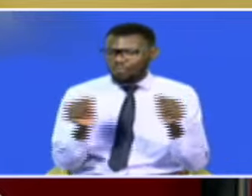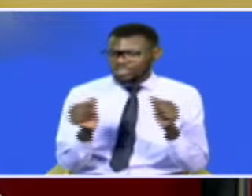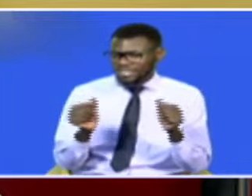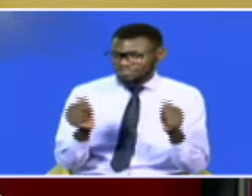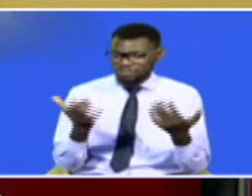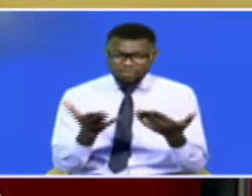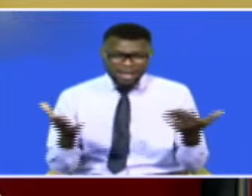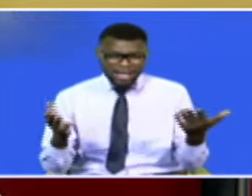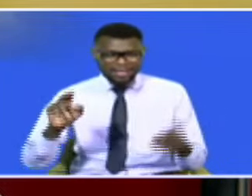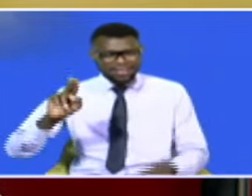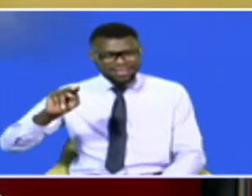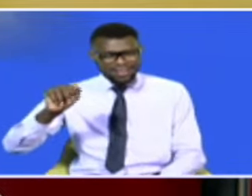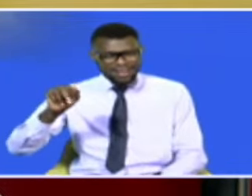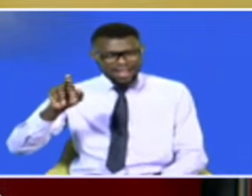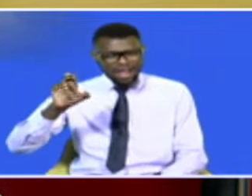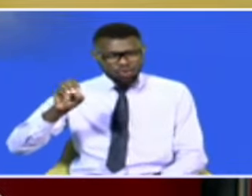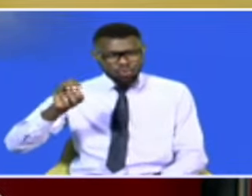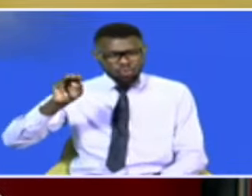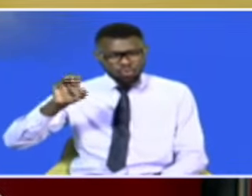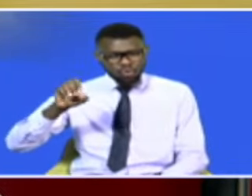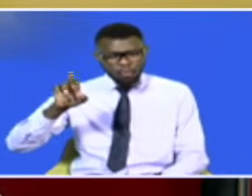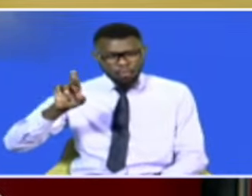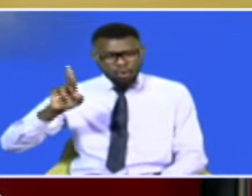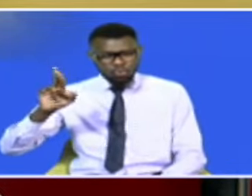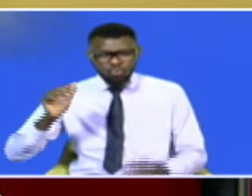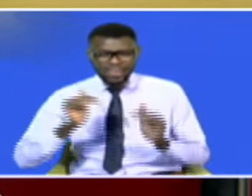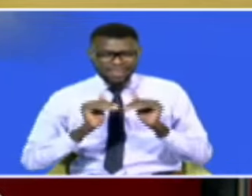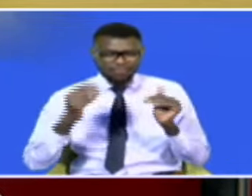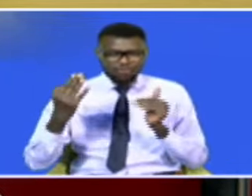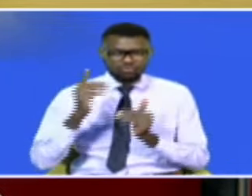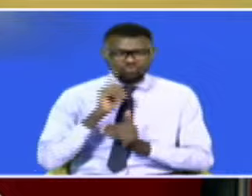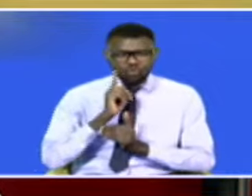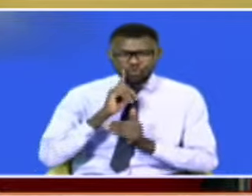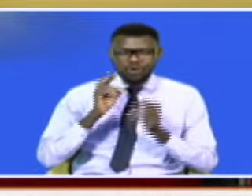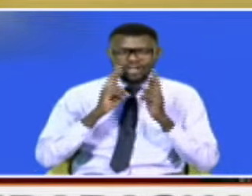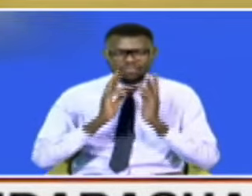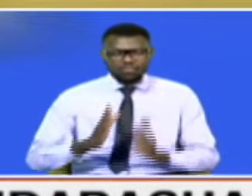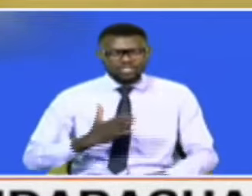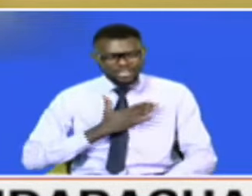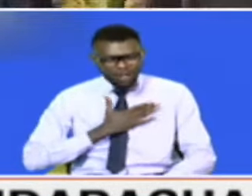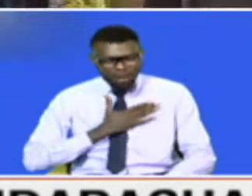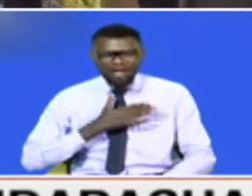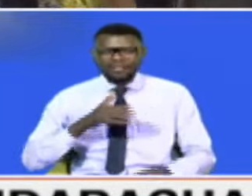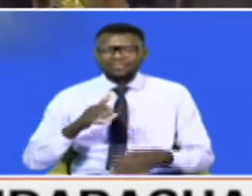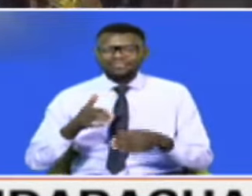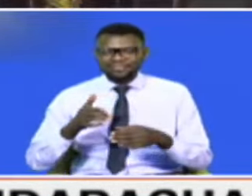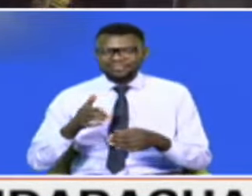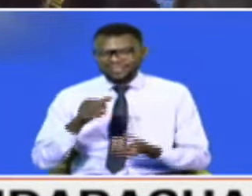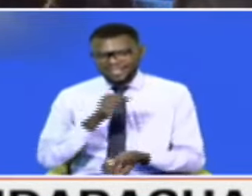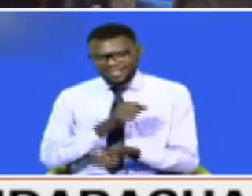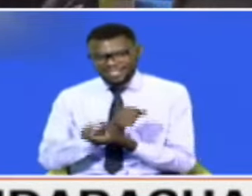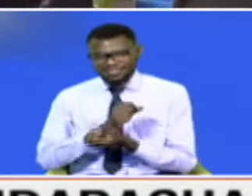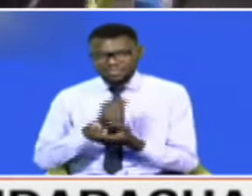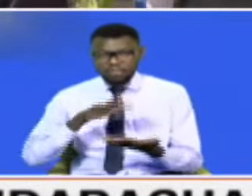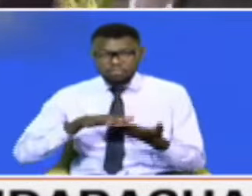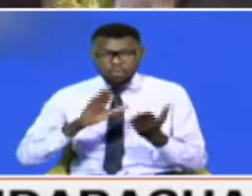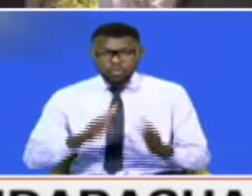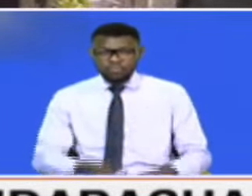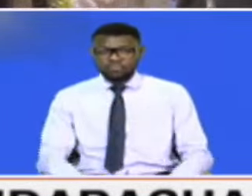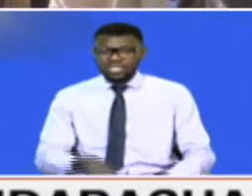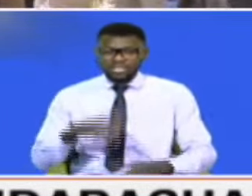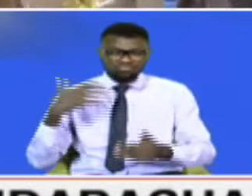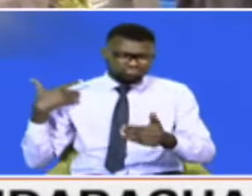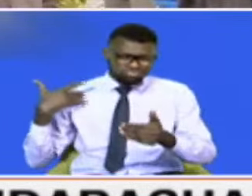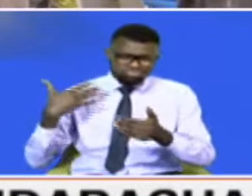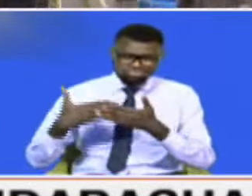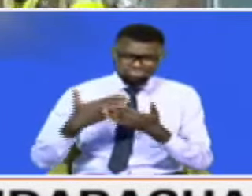ya Naromoru Level 4 hapo kesho. Mwanahabari Clement Masombo anaarifu. Siku ya tano tangu mkasa ulipotokea katika